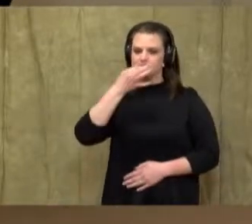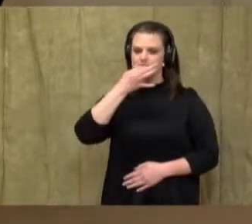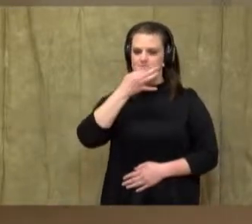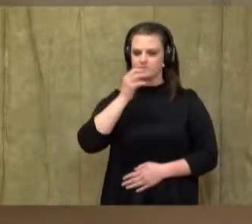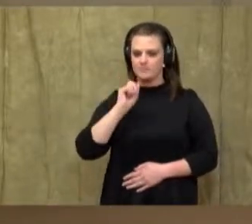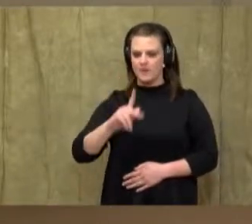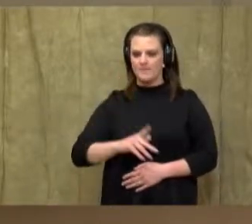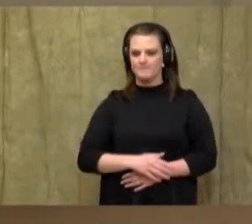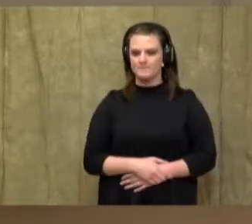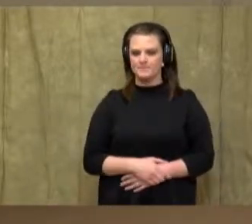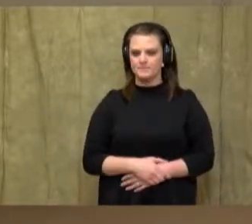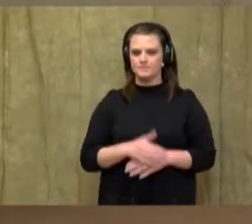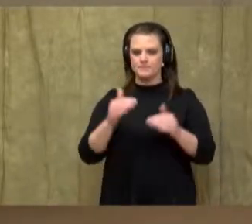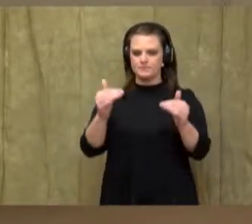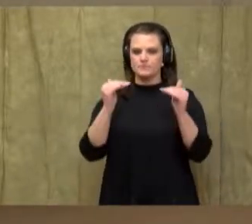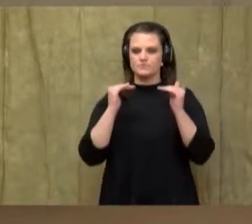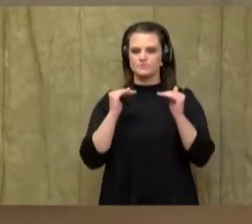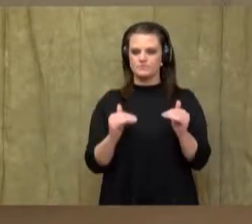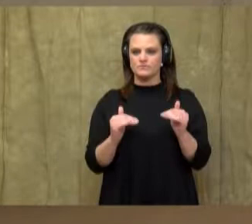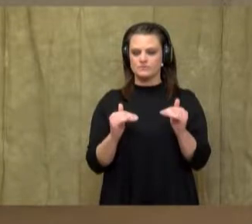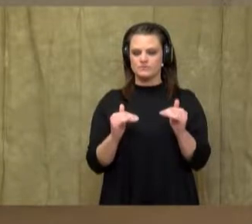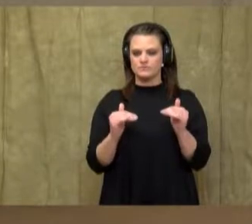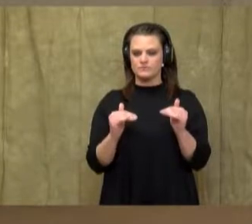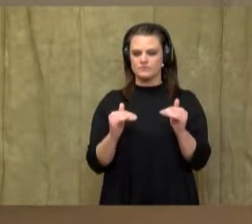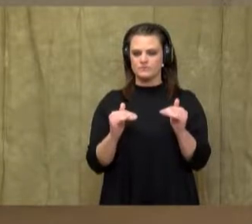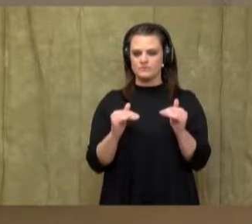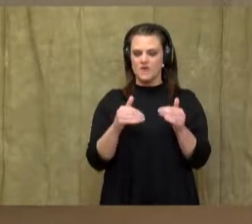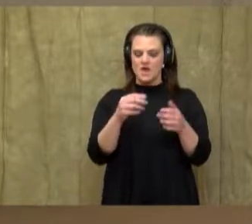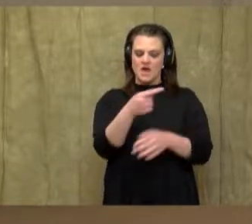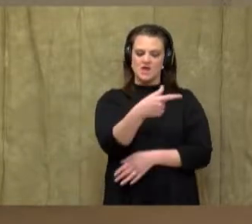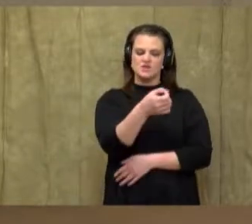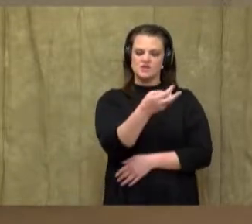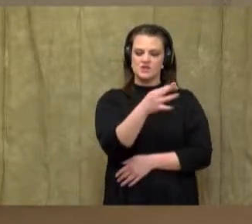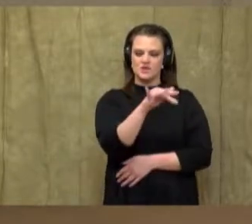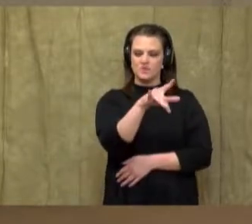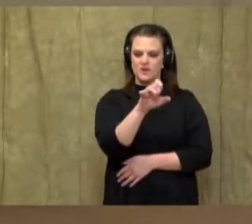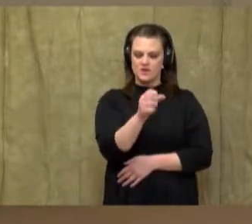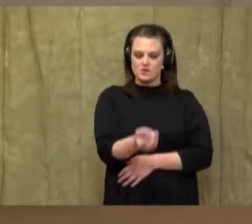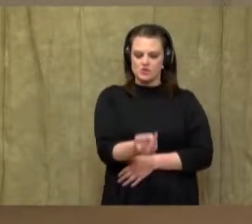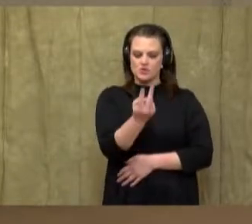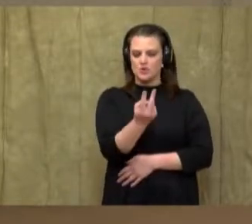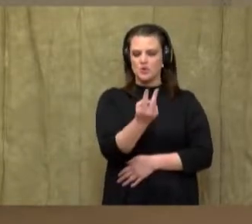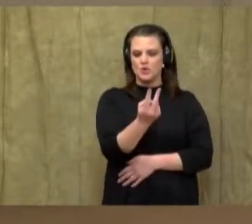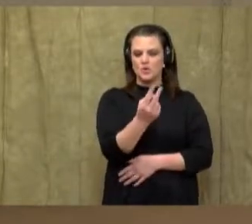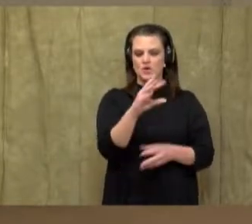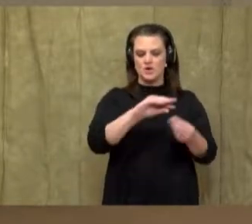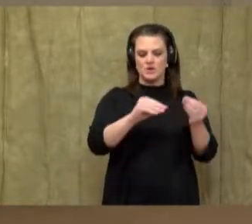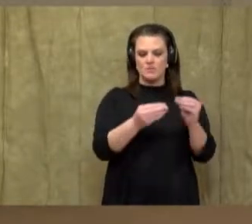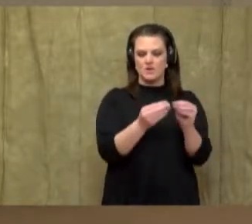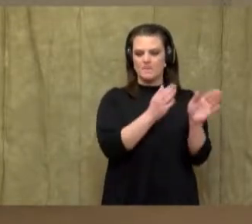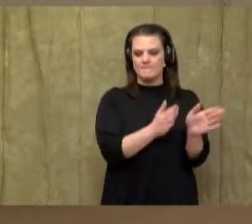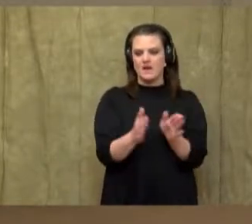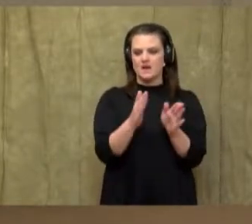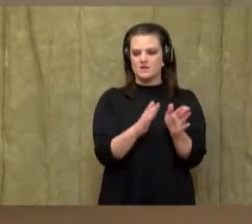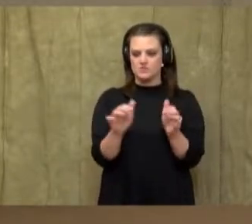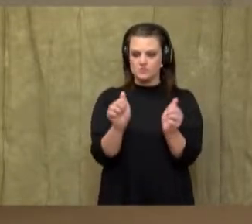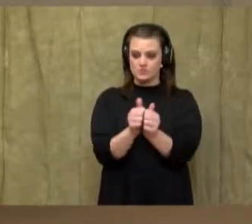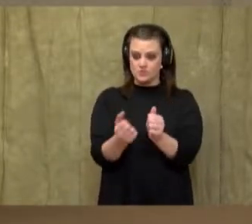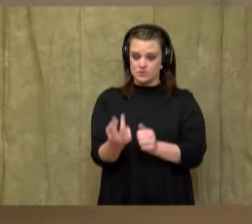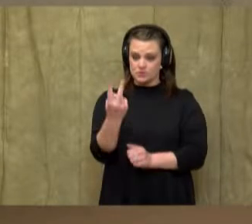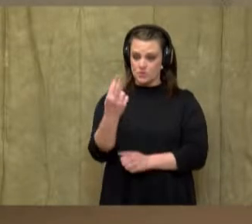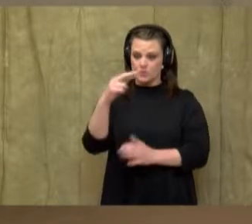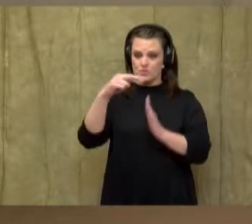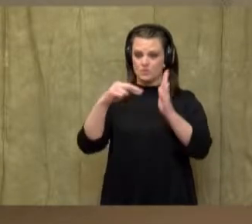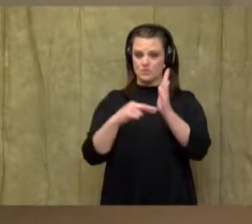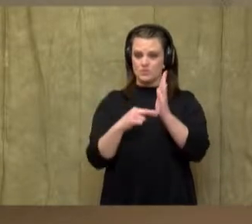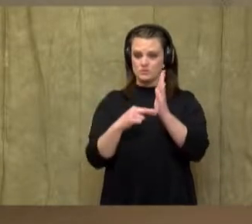And then take a look at this. Generate two numerical patterns using two given rules.